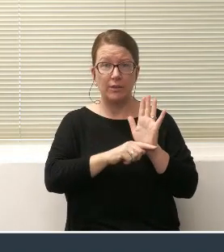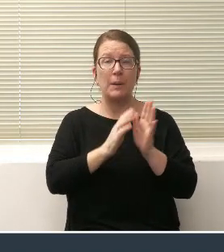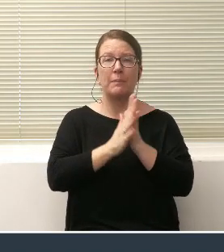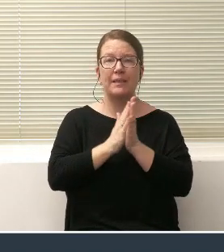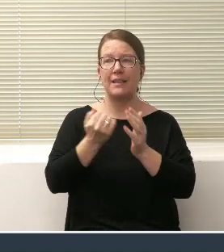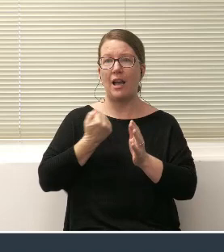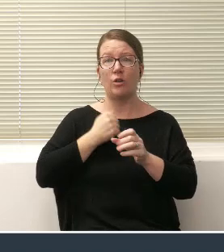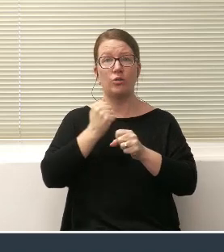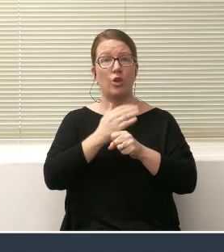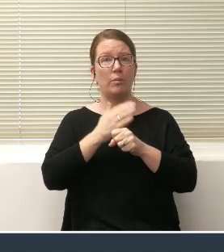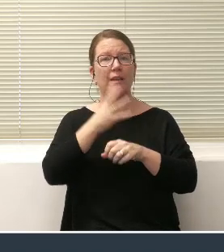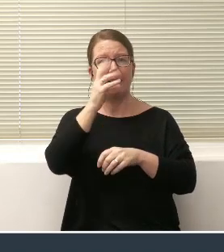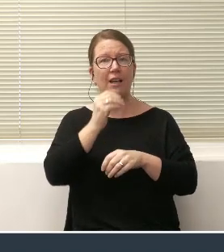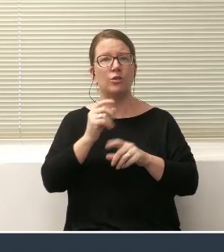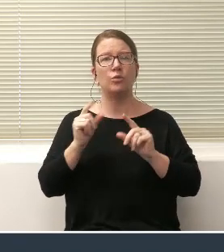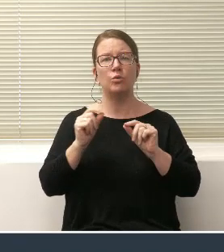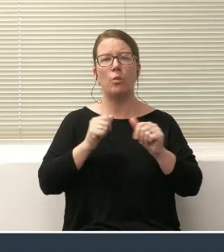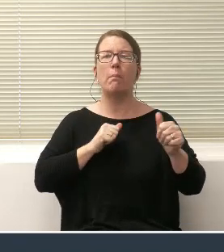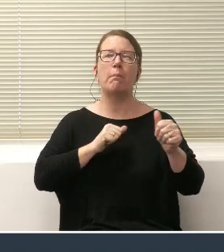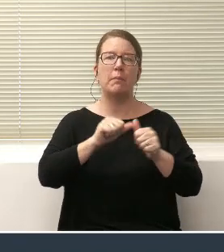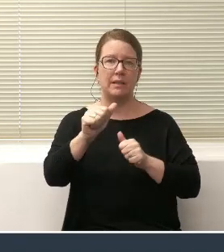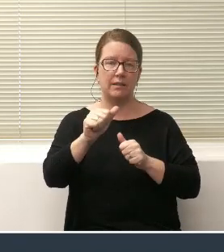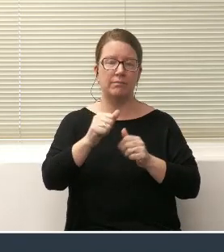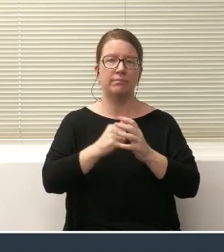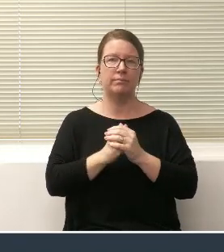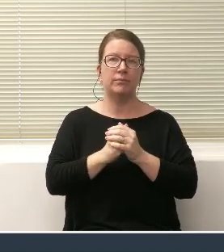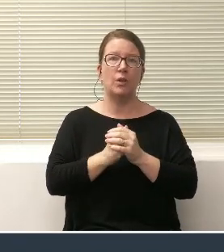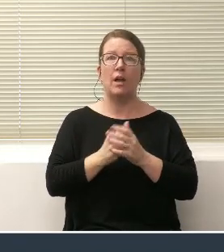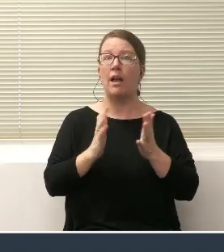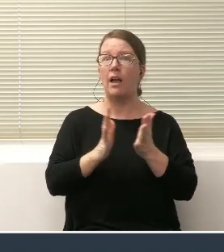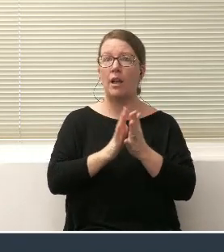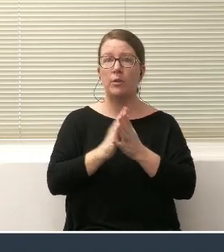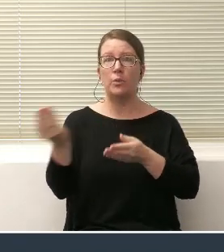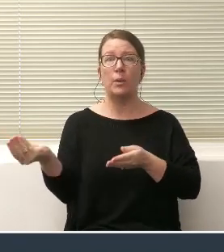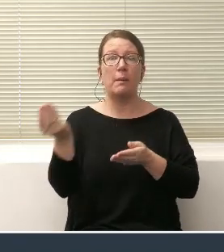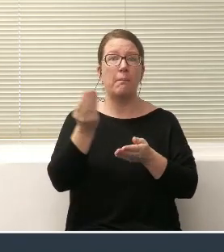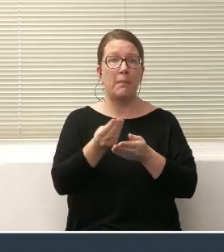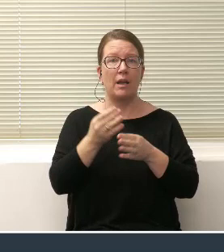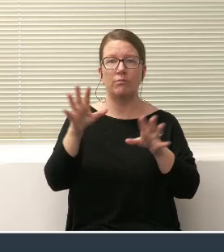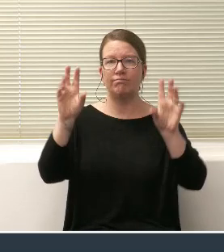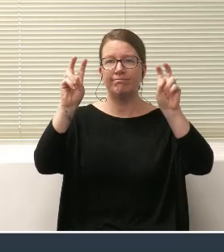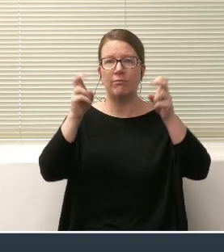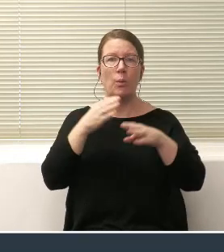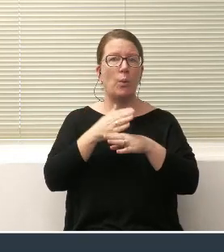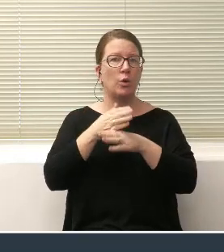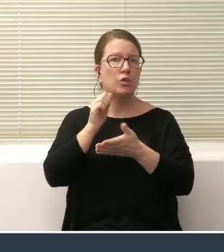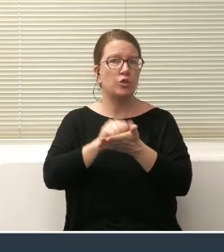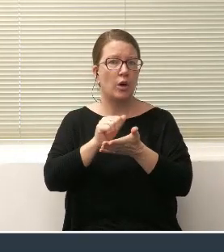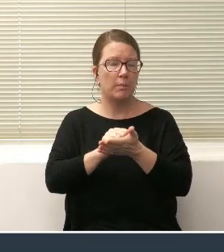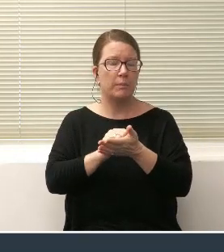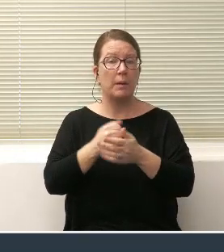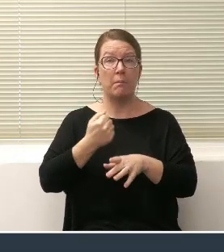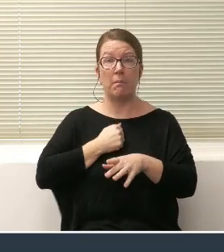our job better. We would welcome coming back to you in a workshop to develop criteria. And my understanding is